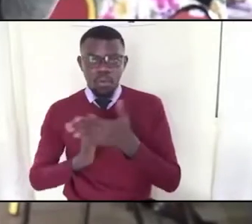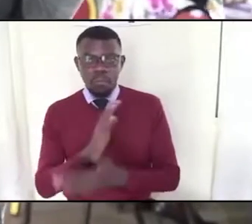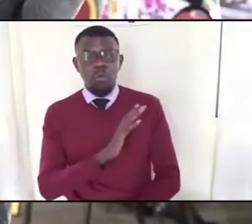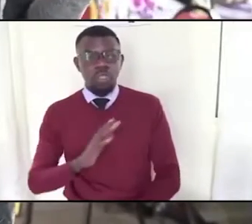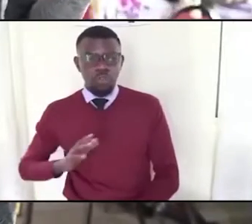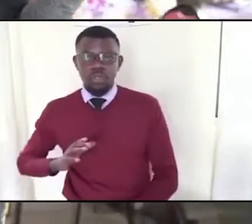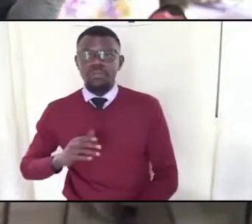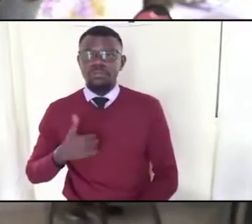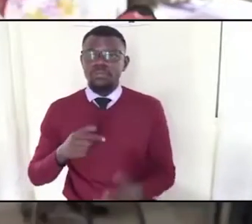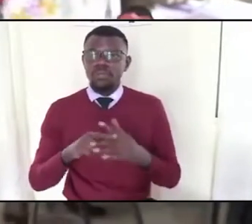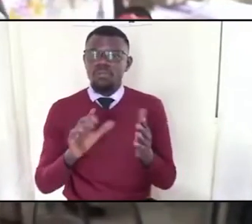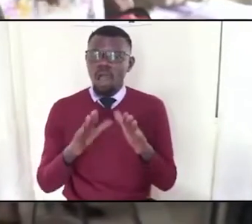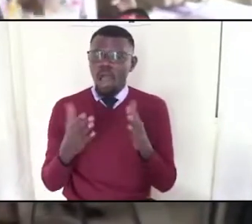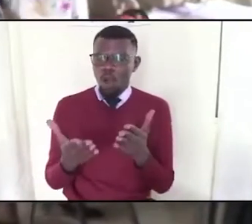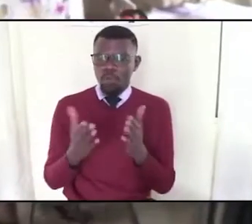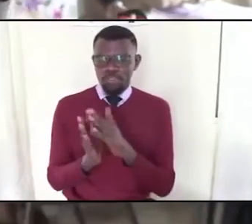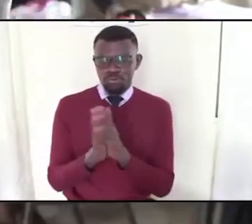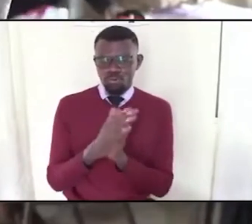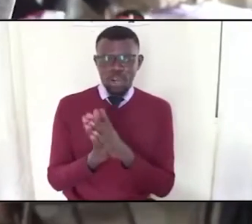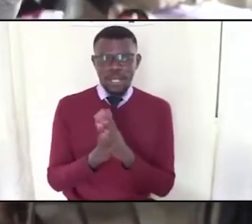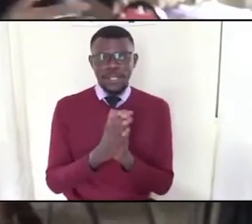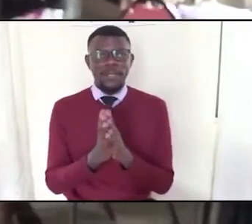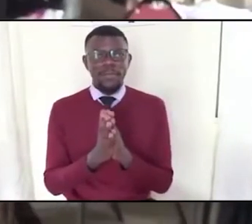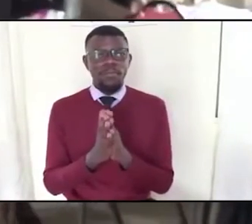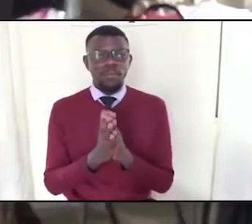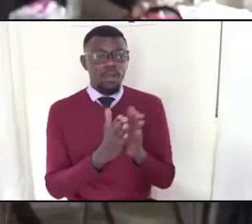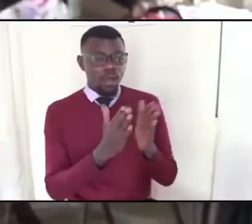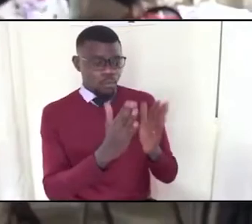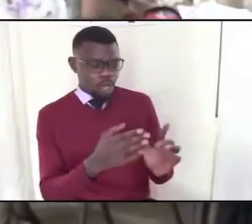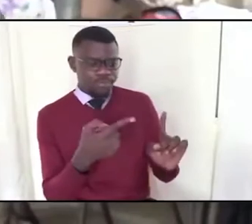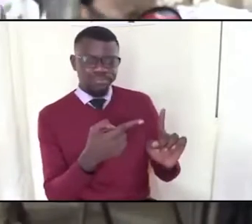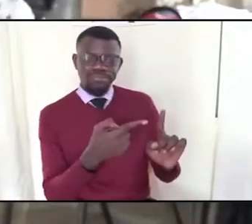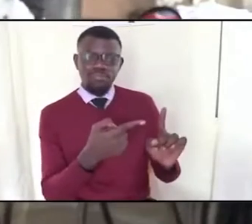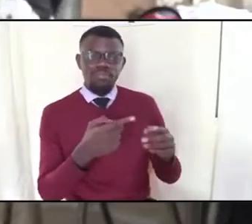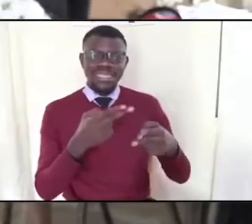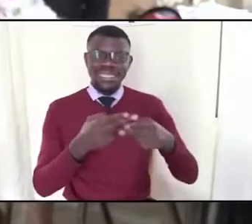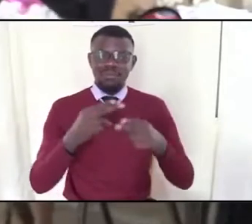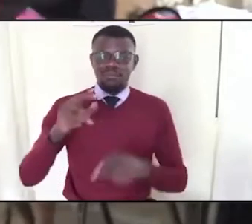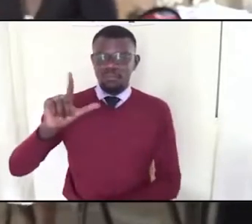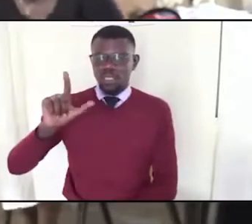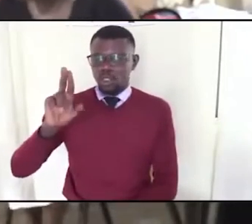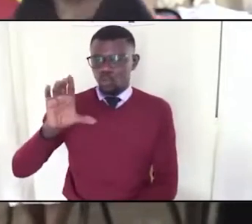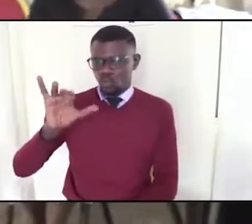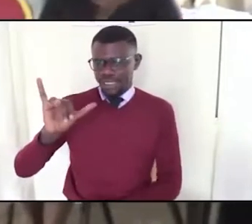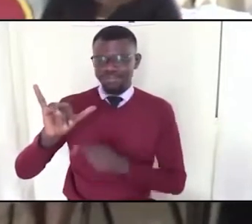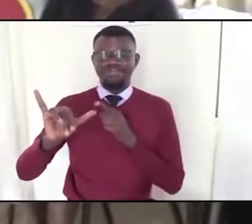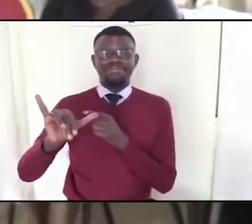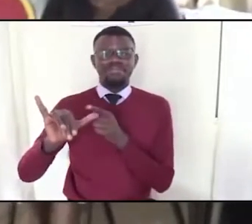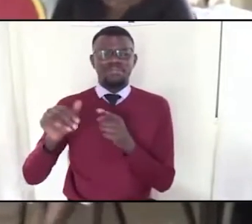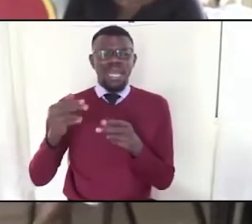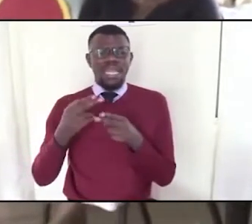And I start by narrating a story of one Lucy. Lucy, not her real